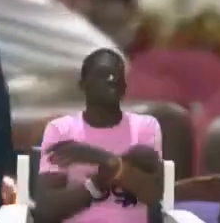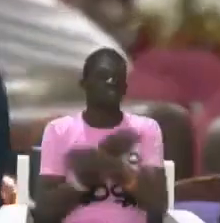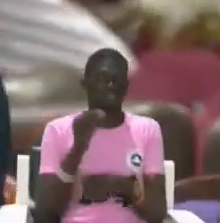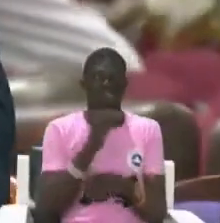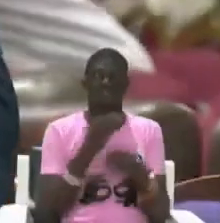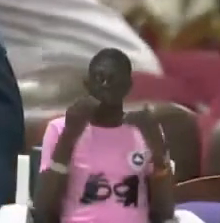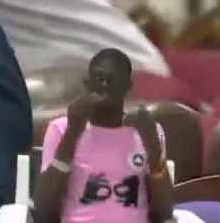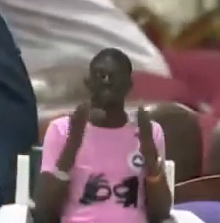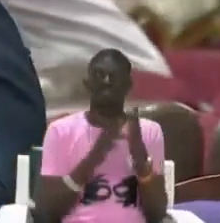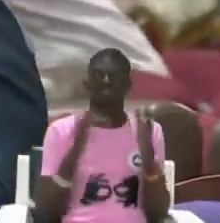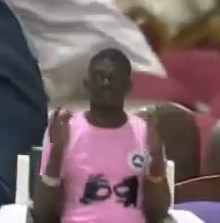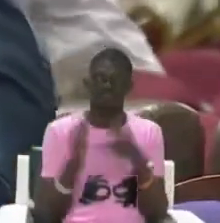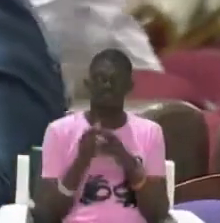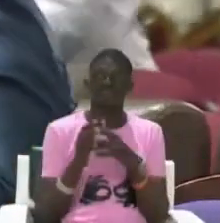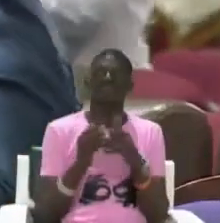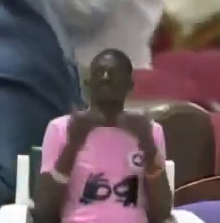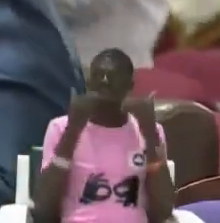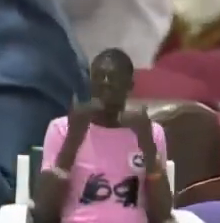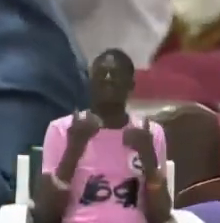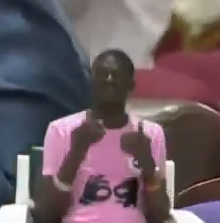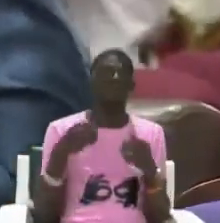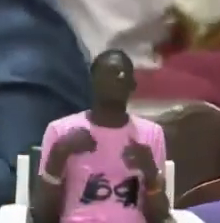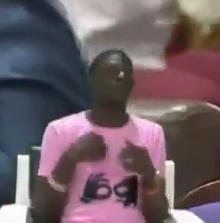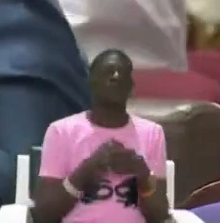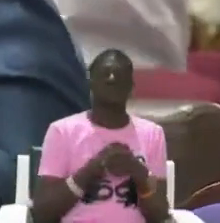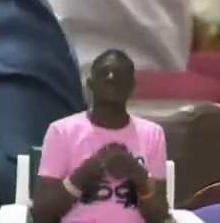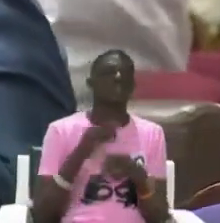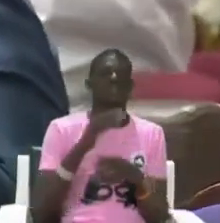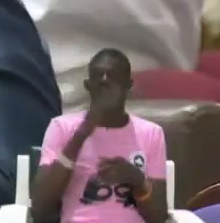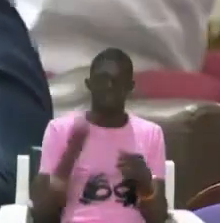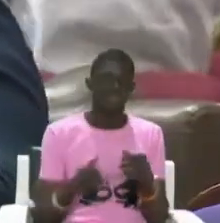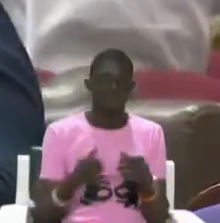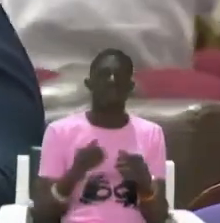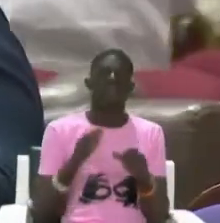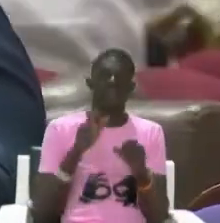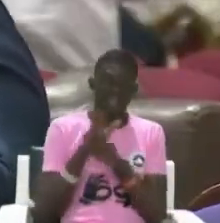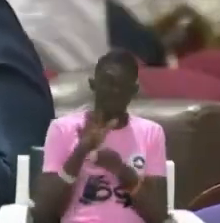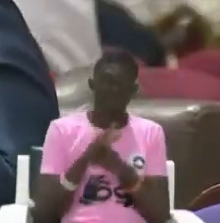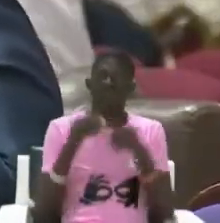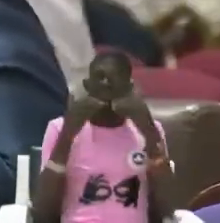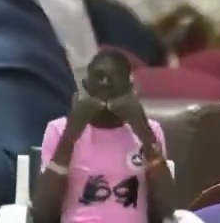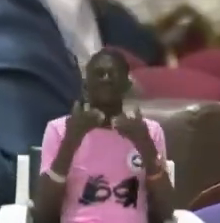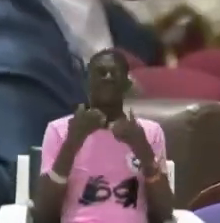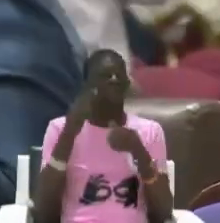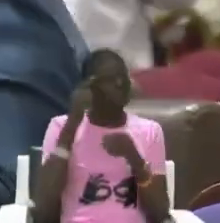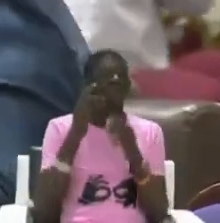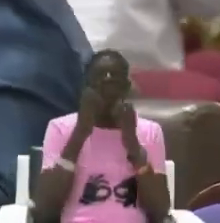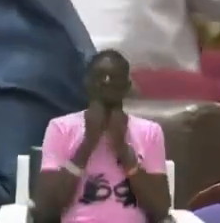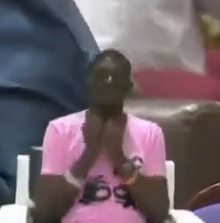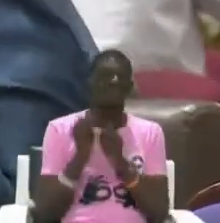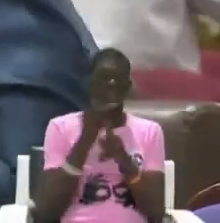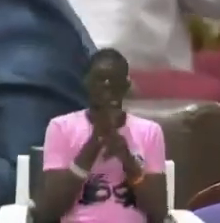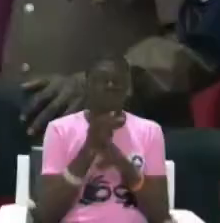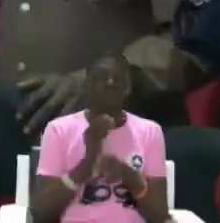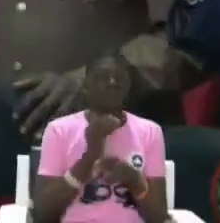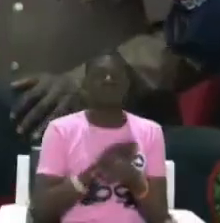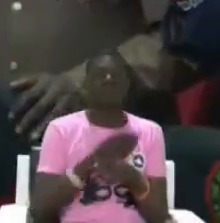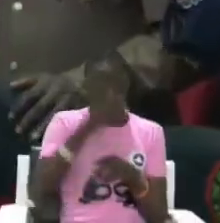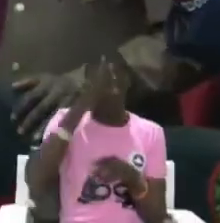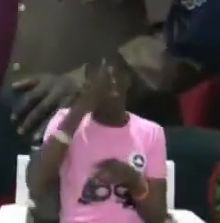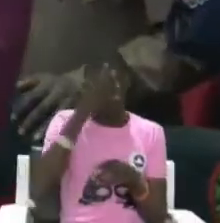say thank you. Daddy, we can never thank you enough. For taking care of them for us, Daddy, we say thank you.